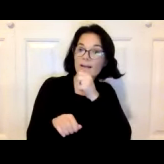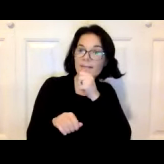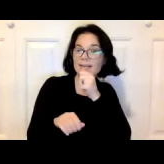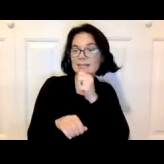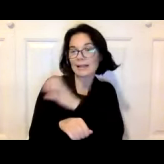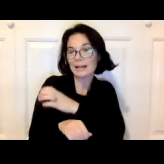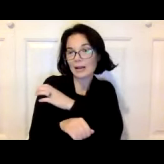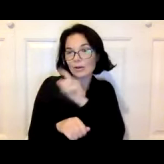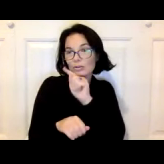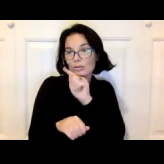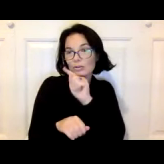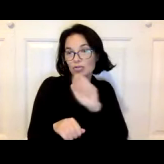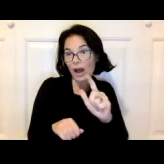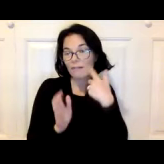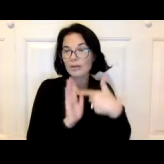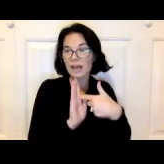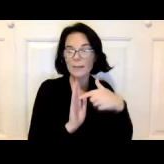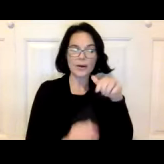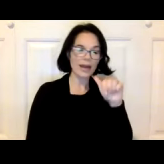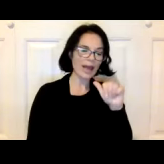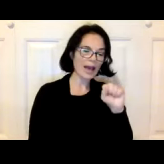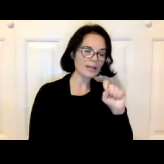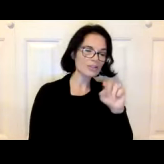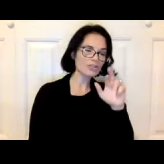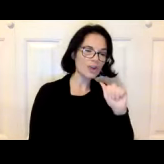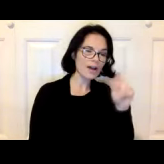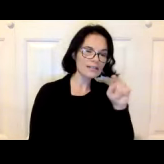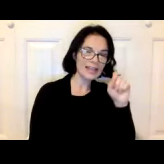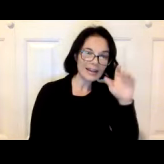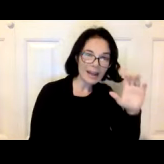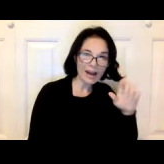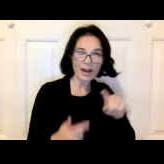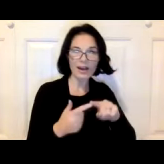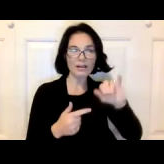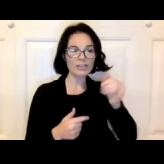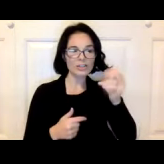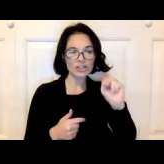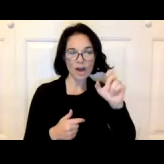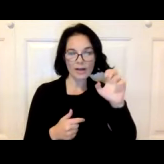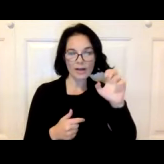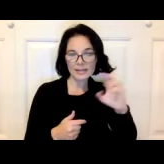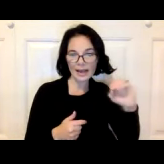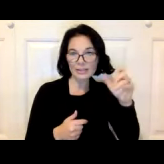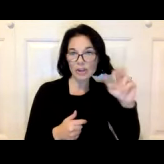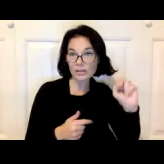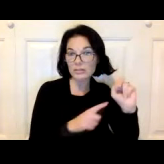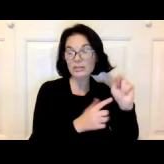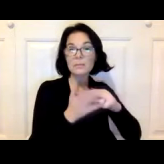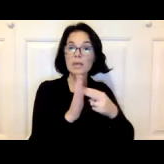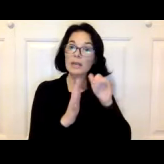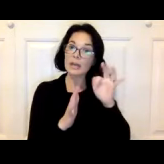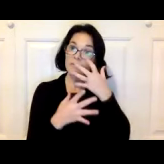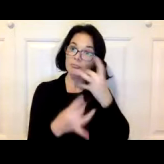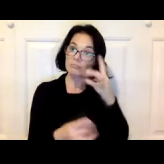in like the AstraZeneca or Johnson & Johnson clinical trials, you can reach out to them. They'll have a clinical